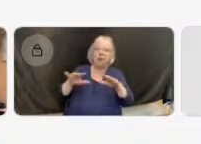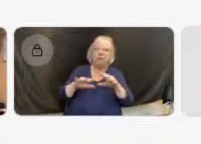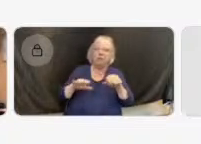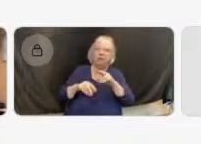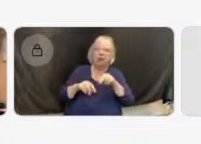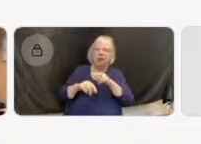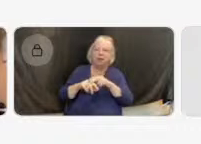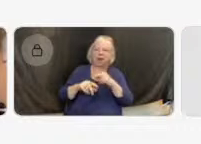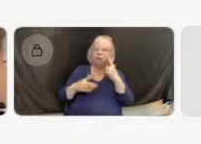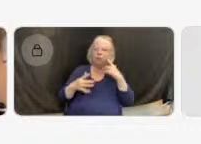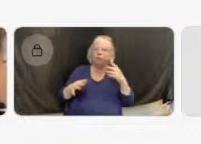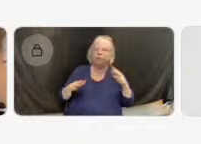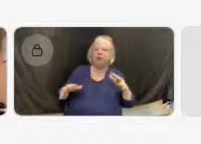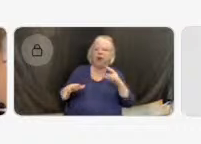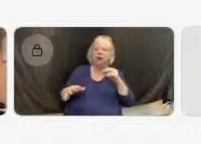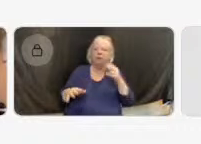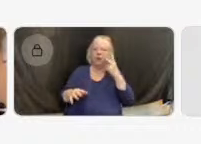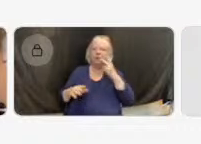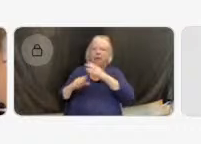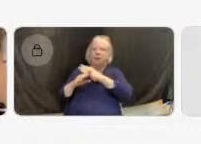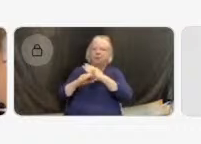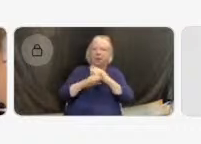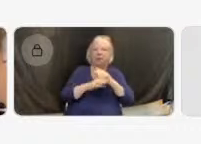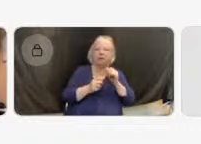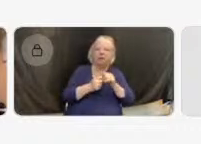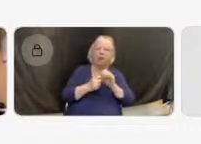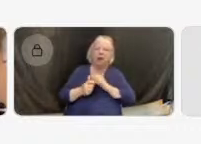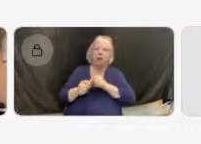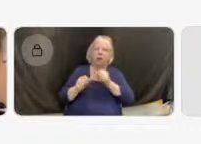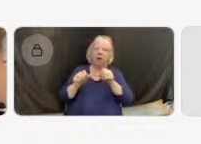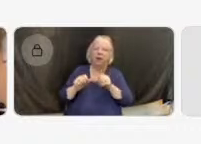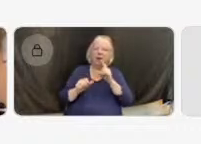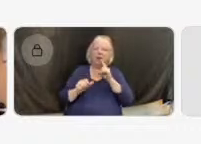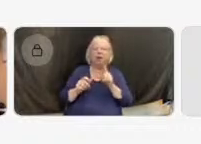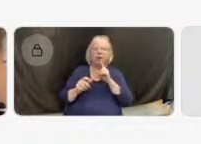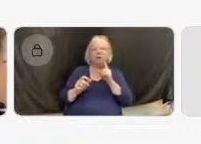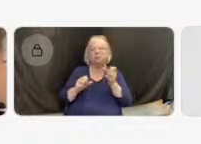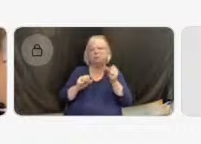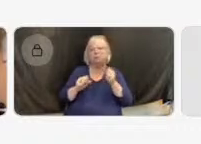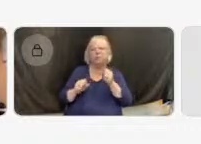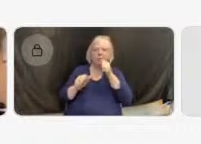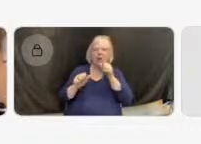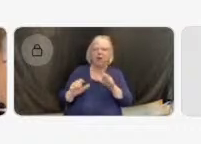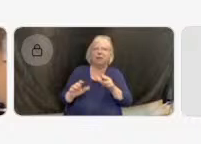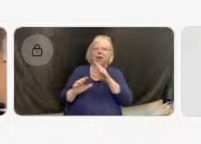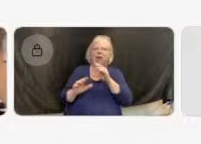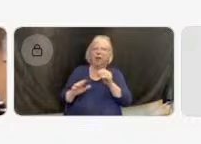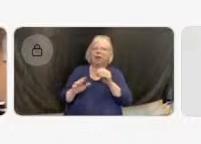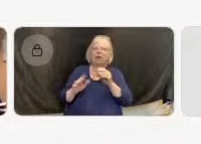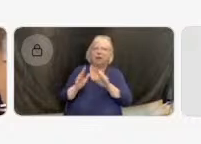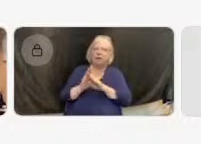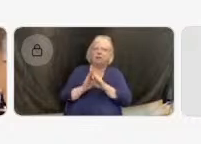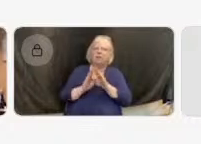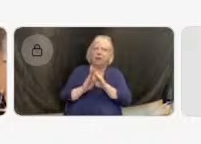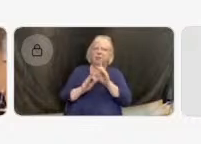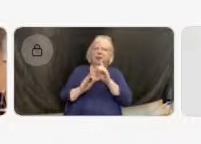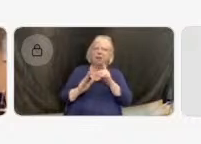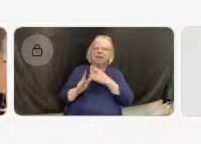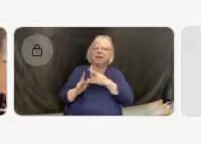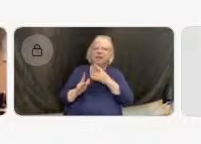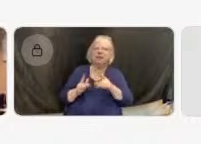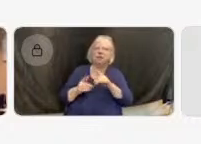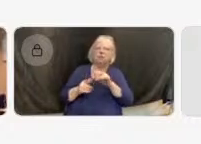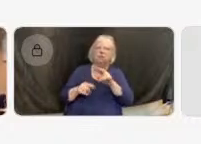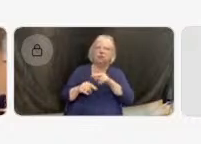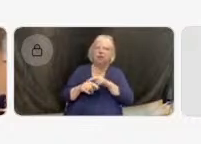with which our area is richly blessed, and the development sensitive to the natural environment which has drawn many of our residents to this